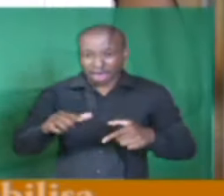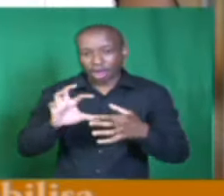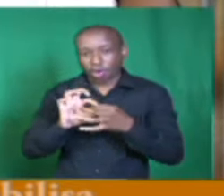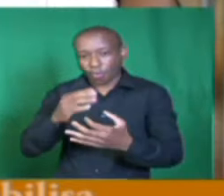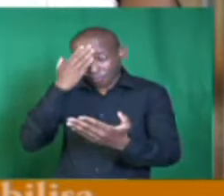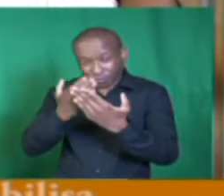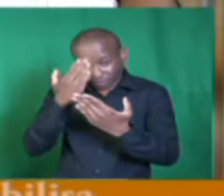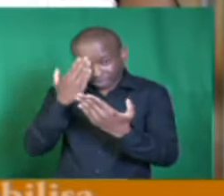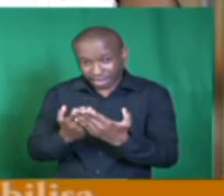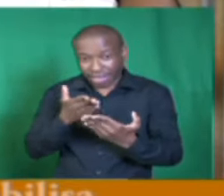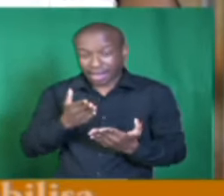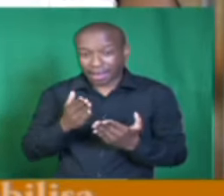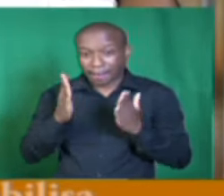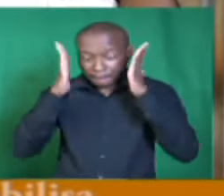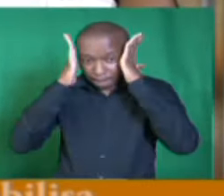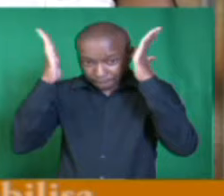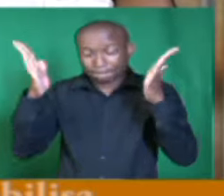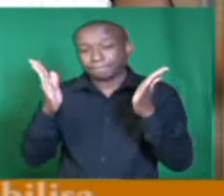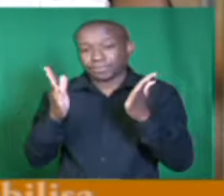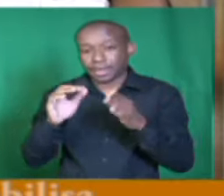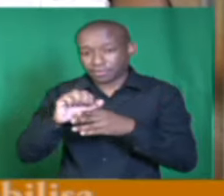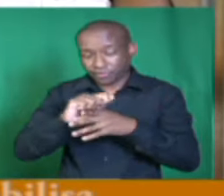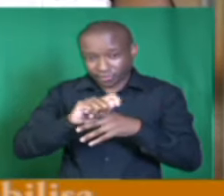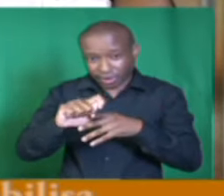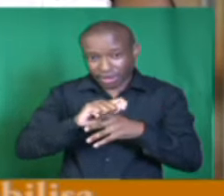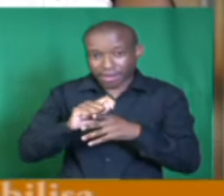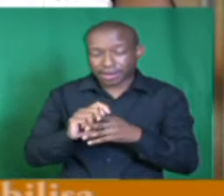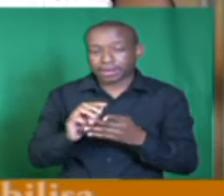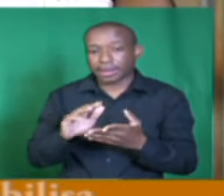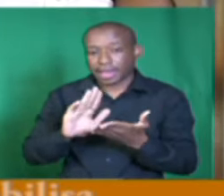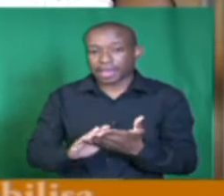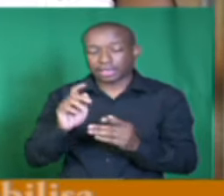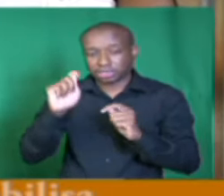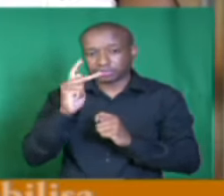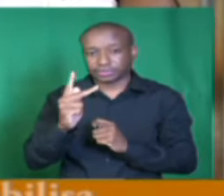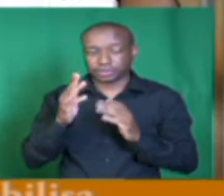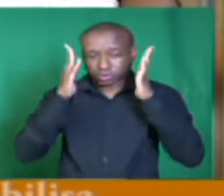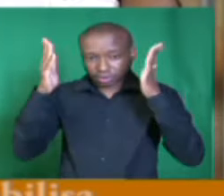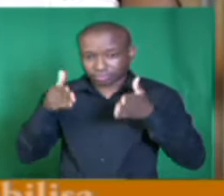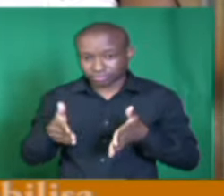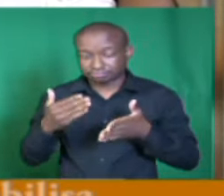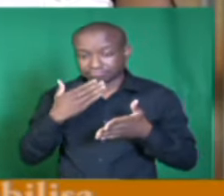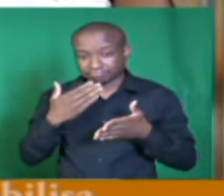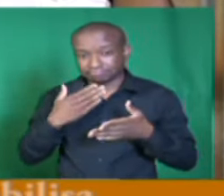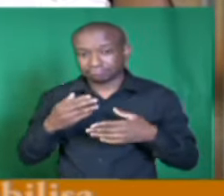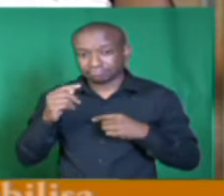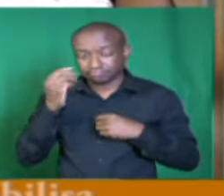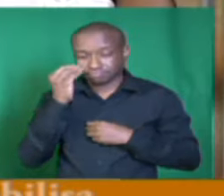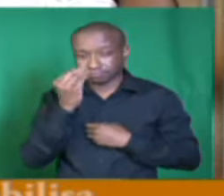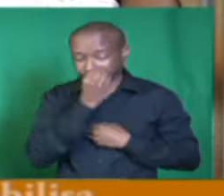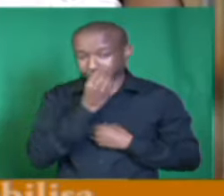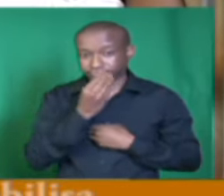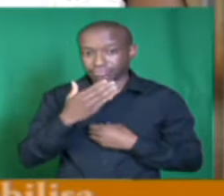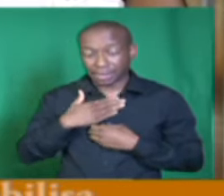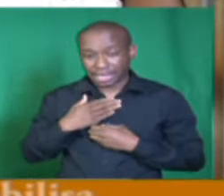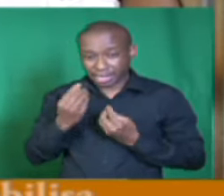a collaboration between the Ministry of Education and Training and Eswatini TV. I am Nokwazi Dlamini, and as always,